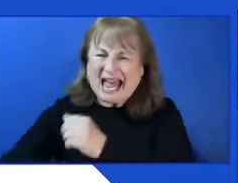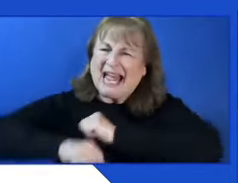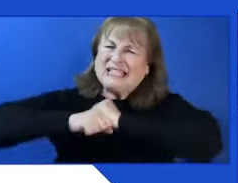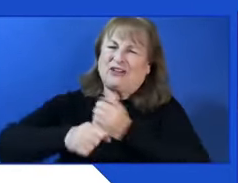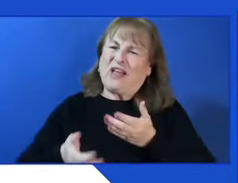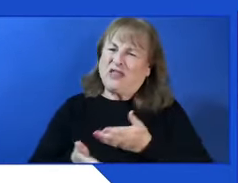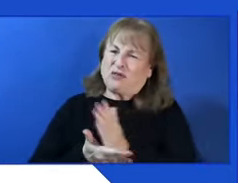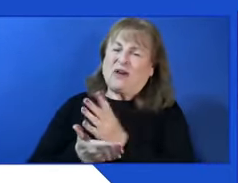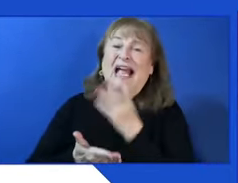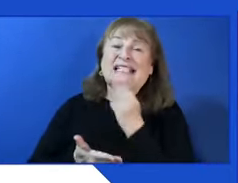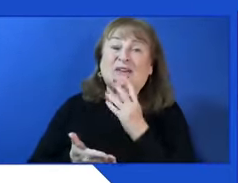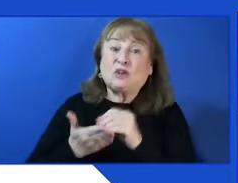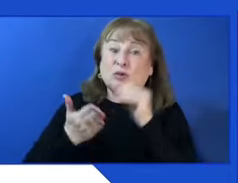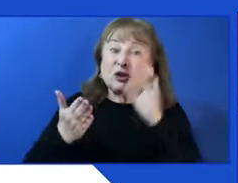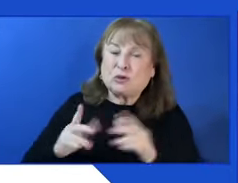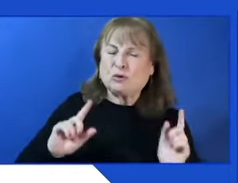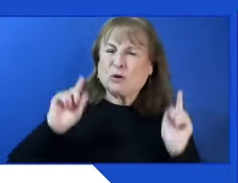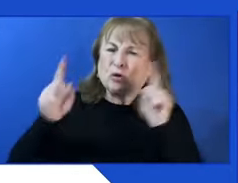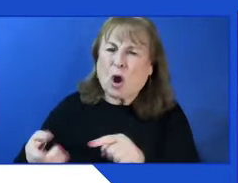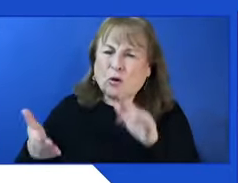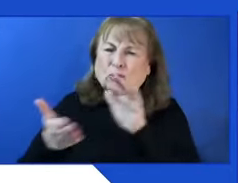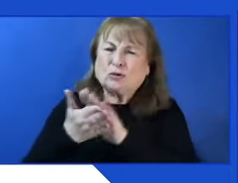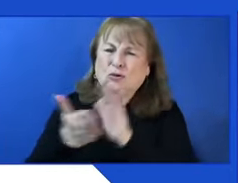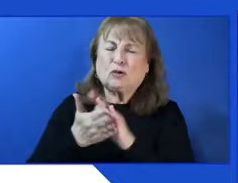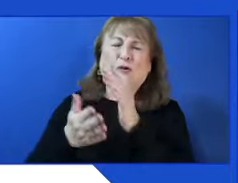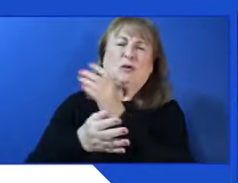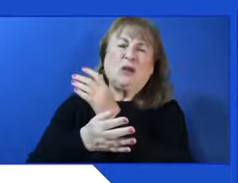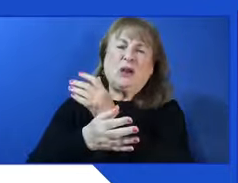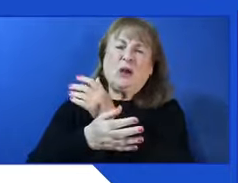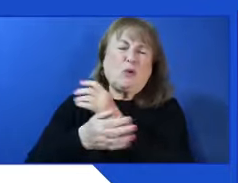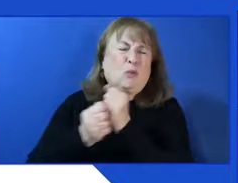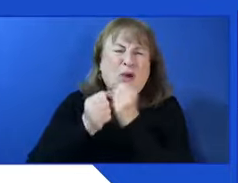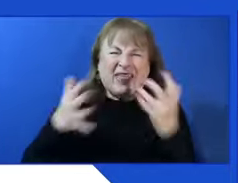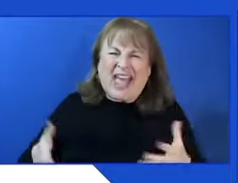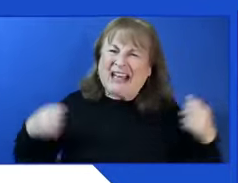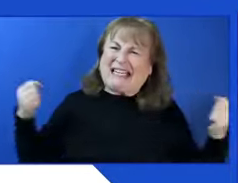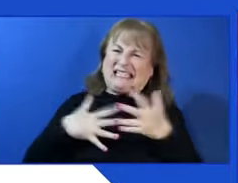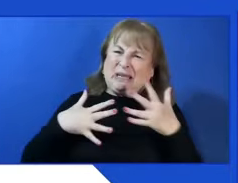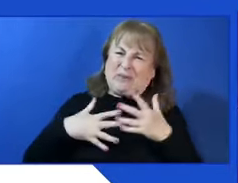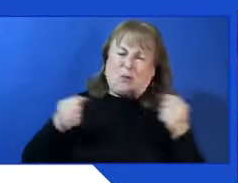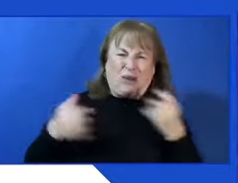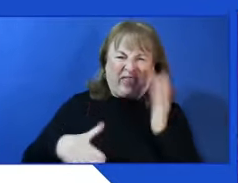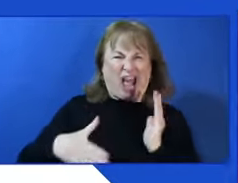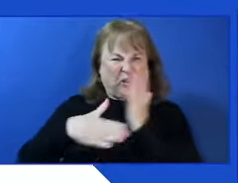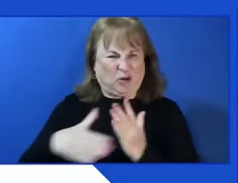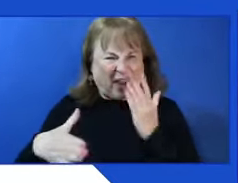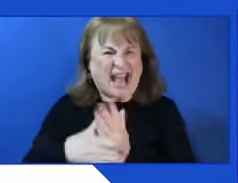Jewish students to go to school free of intimidation and harassment.